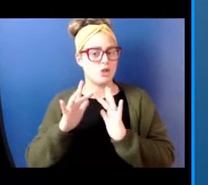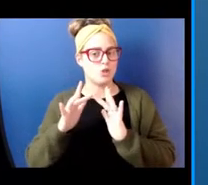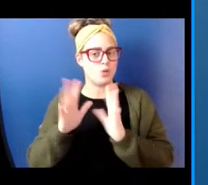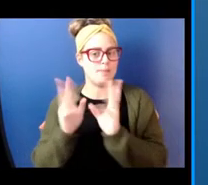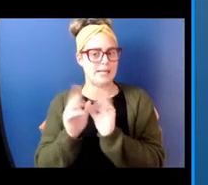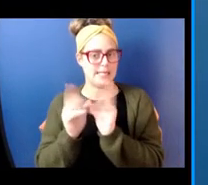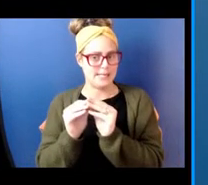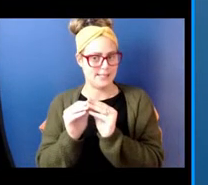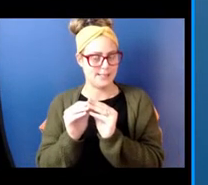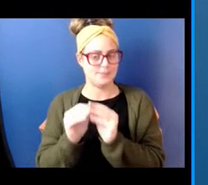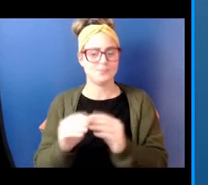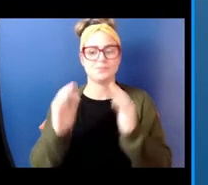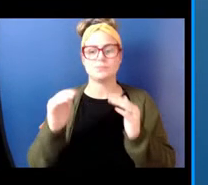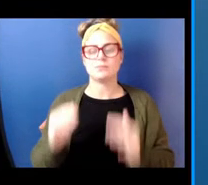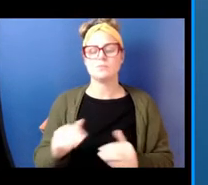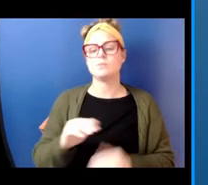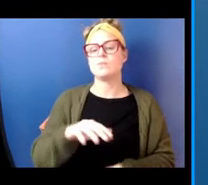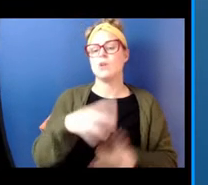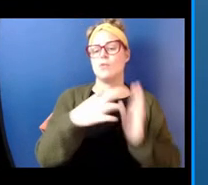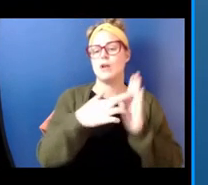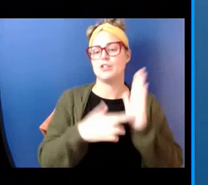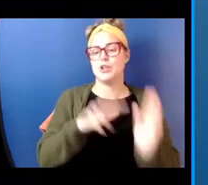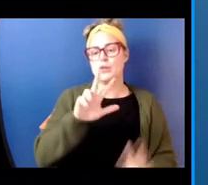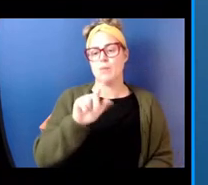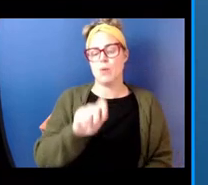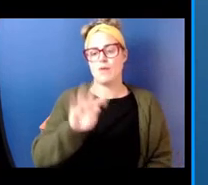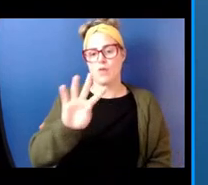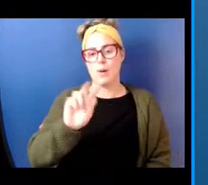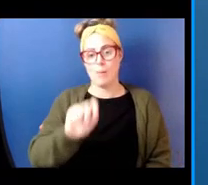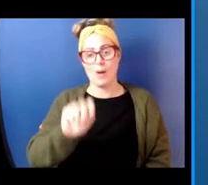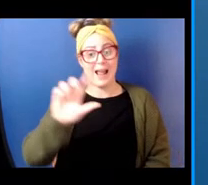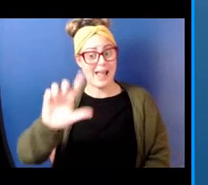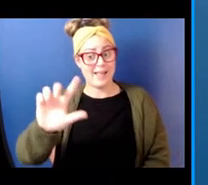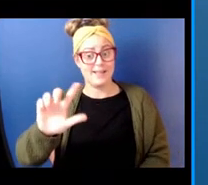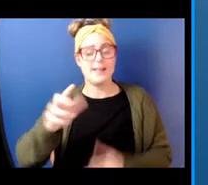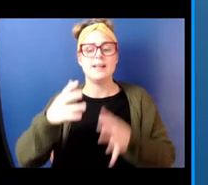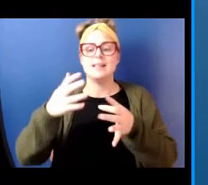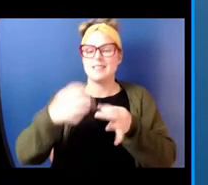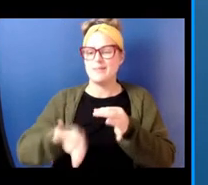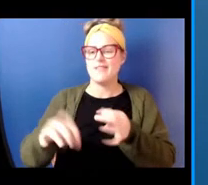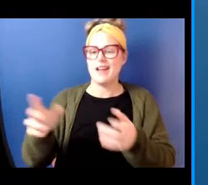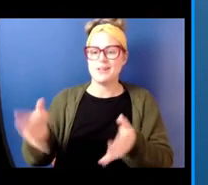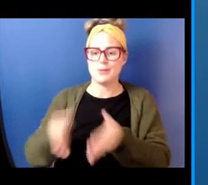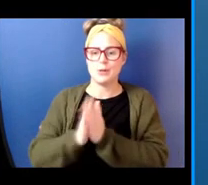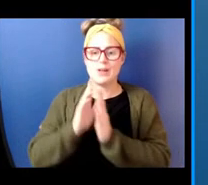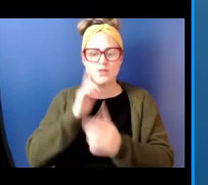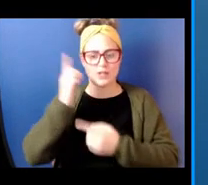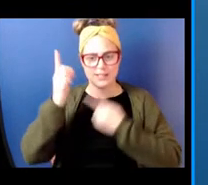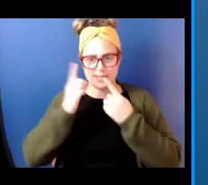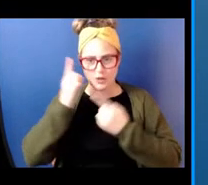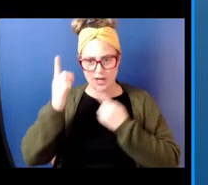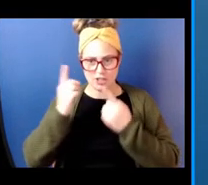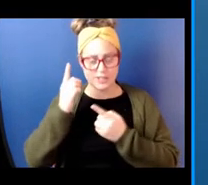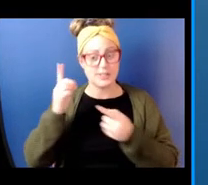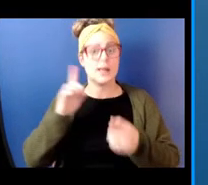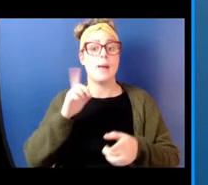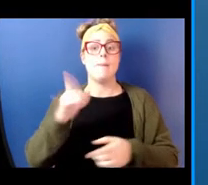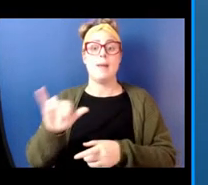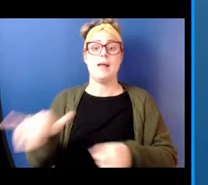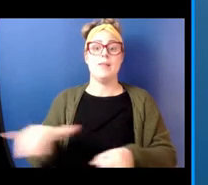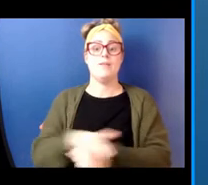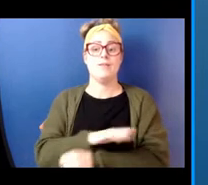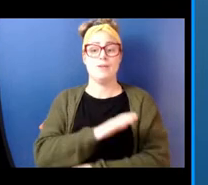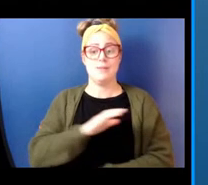regulation 3.4 Point L simplifies the request for consideration by the full committee